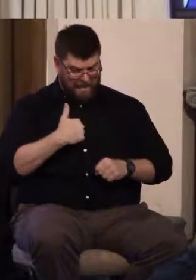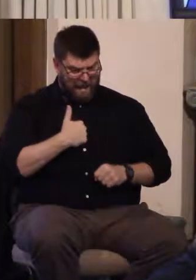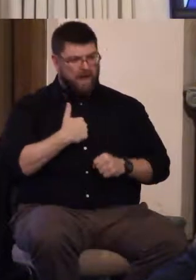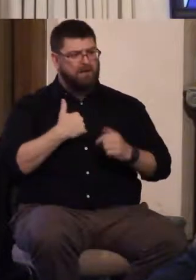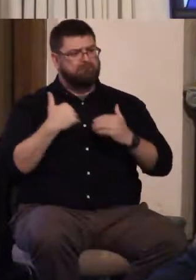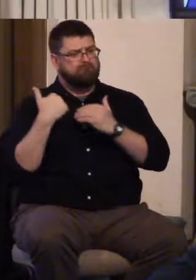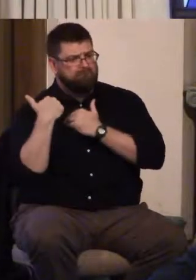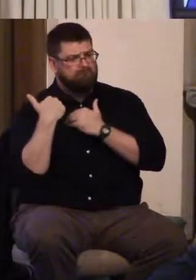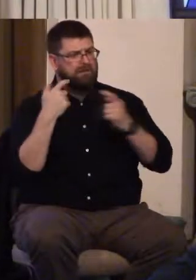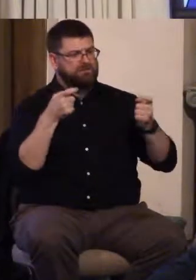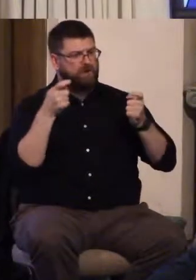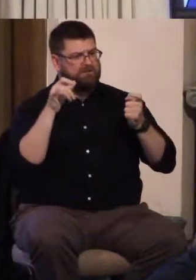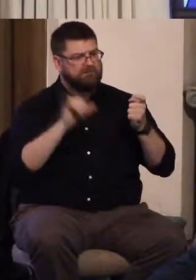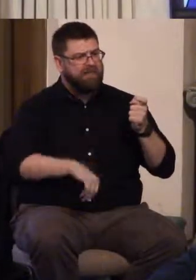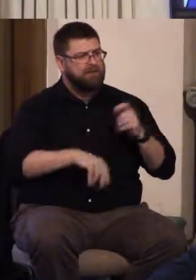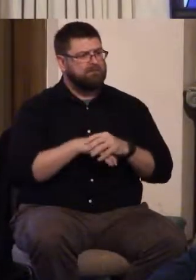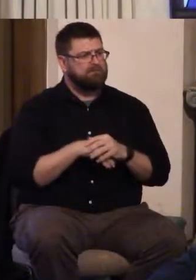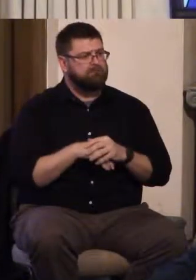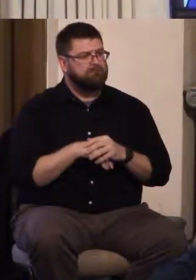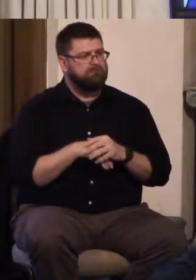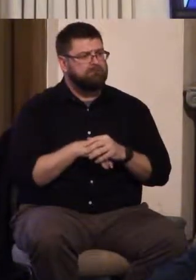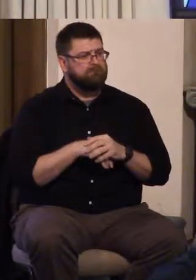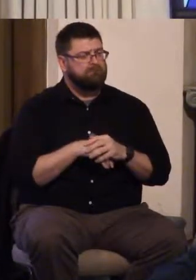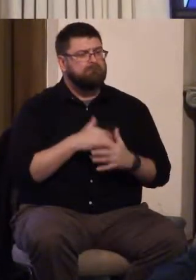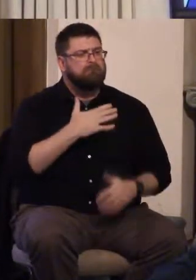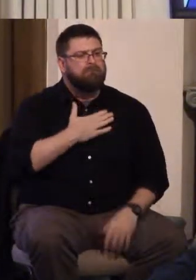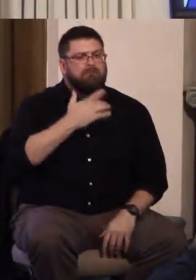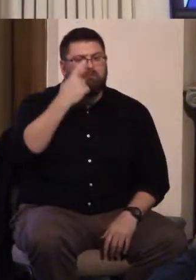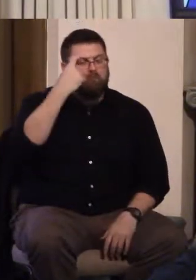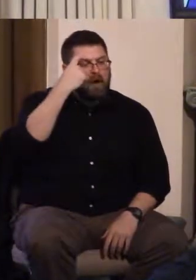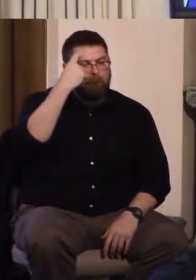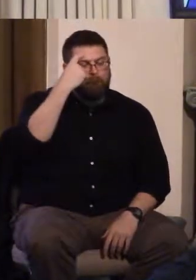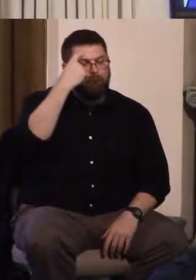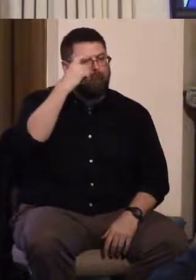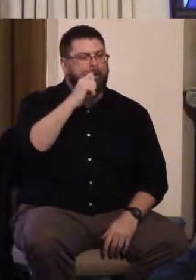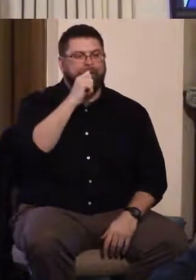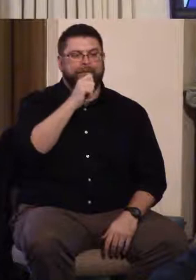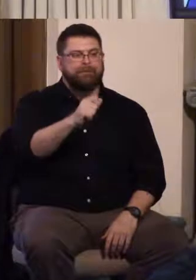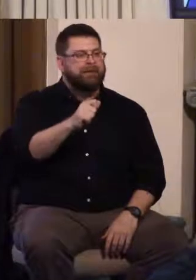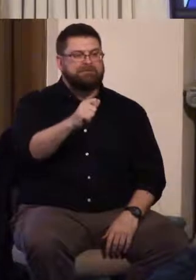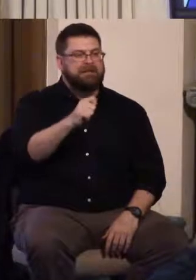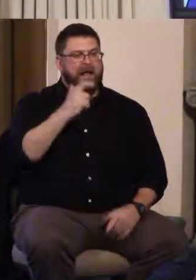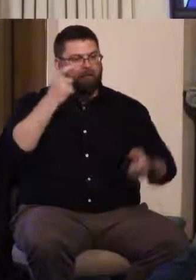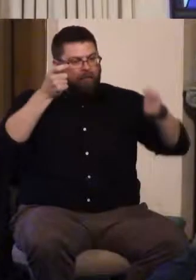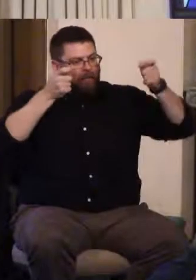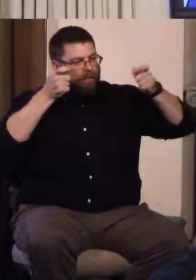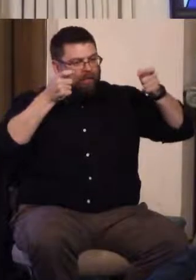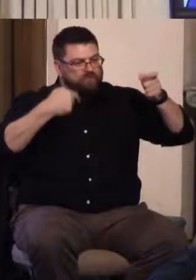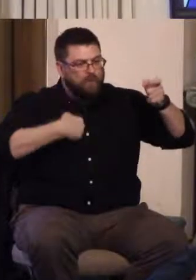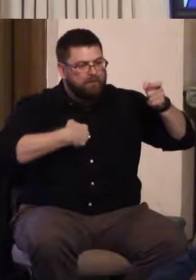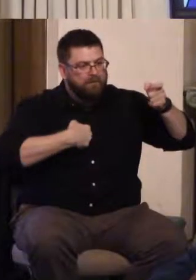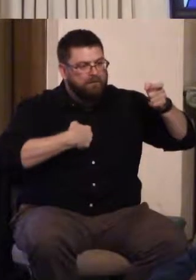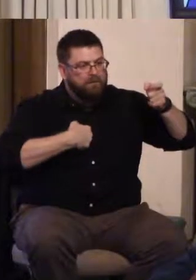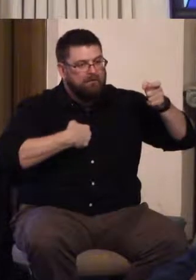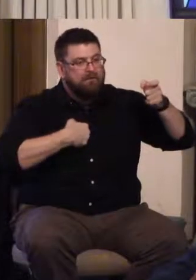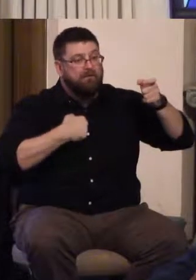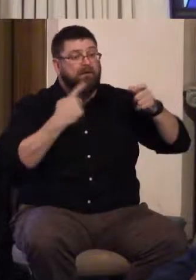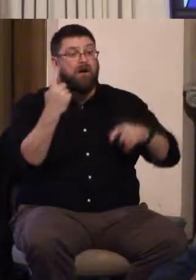of this. I'm in charge of this. My brain doesn't have to live me unless